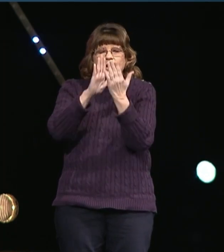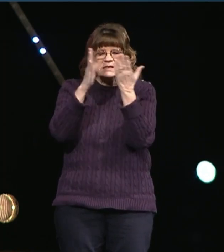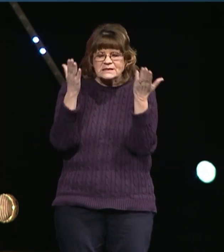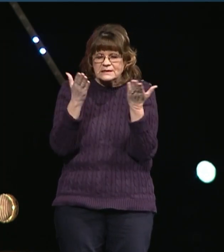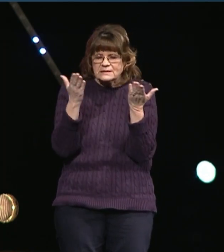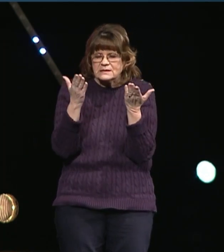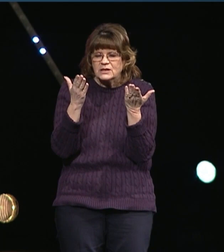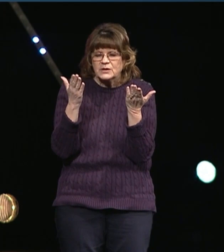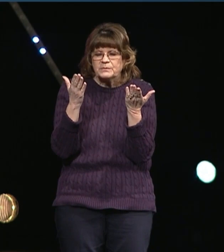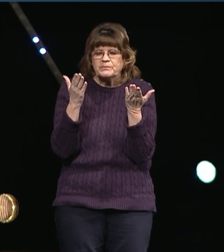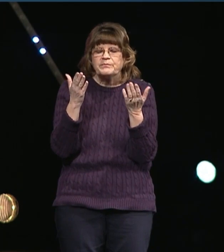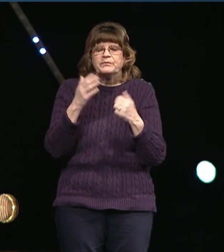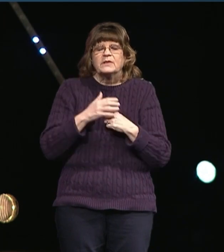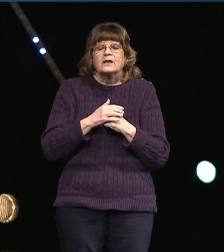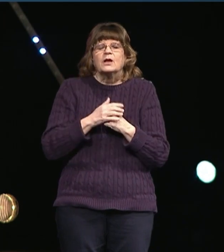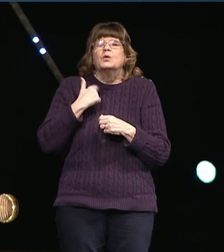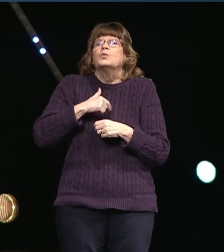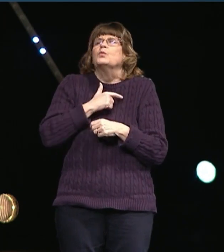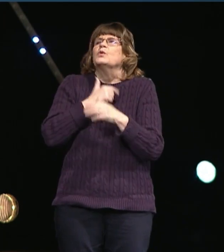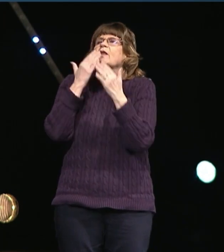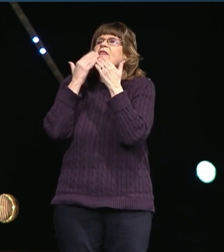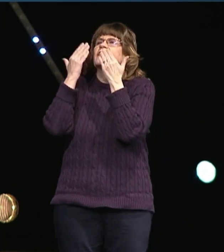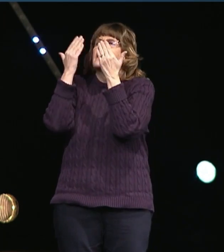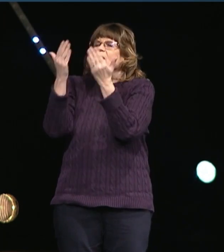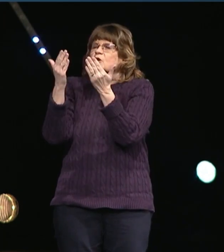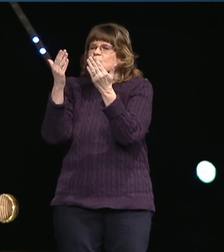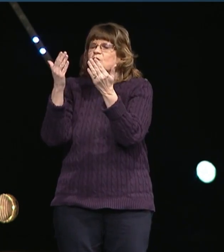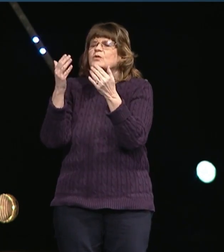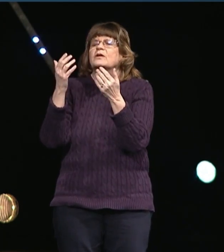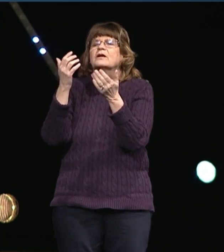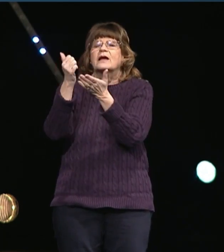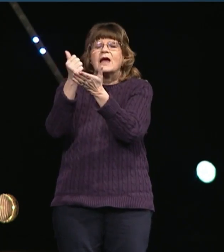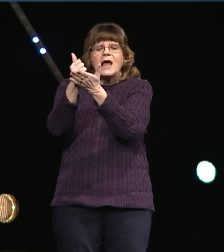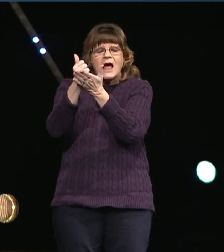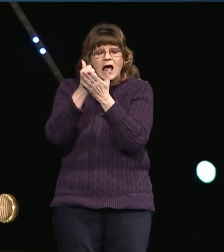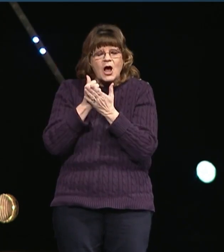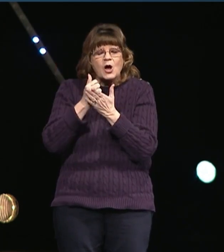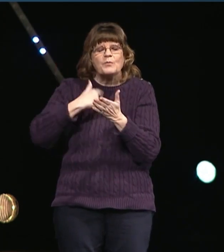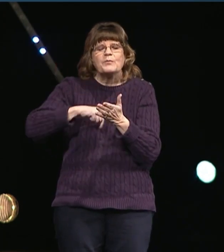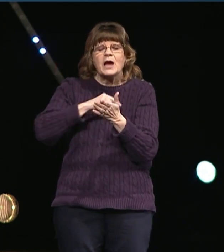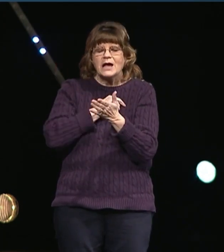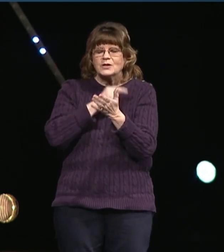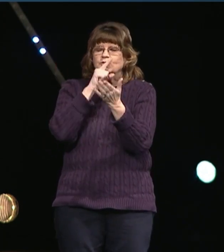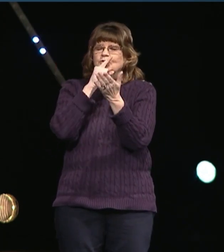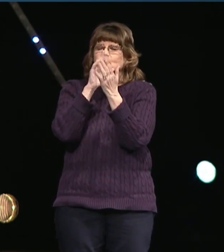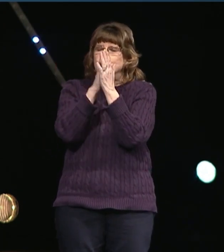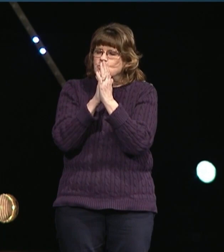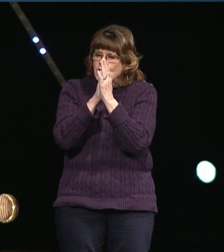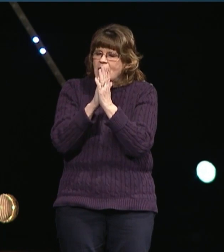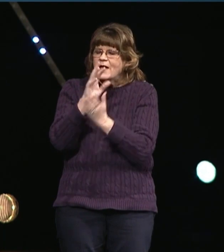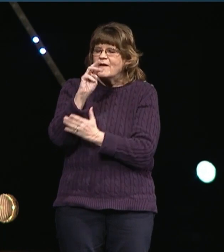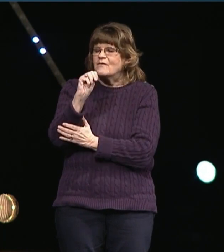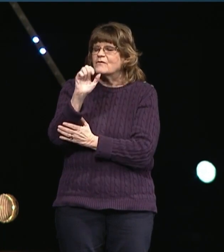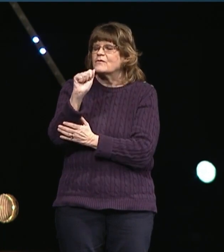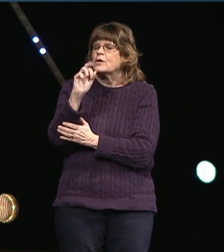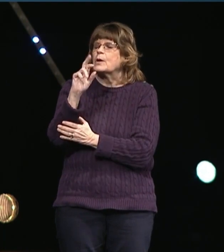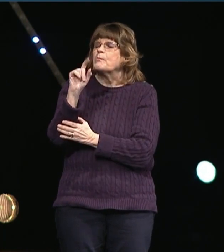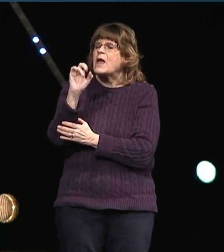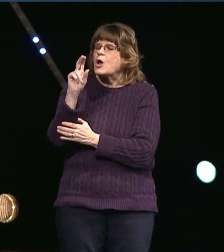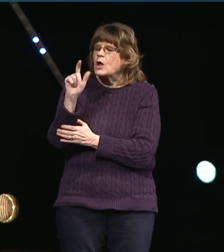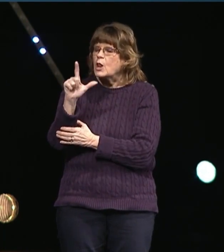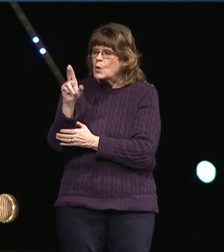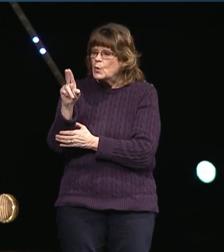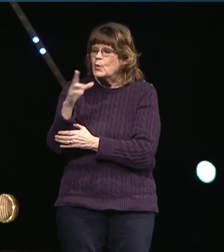Lord, we thank you. And Father, we can't help but pray for Mary Lou and for all of